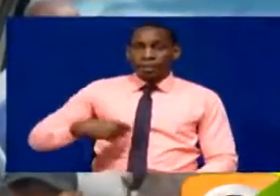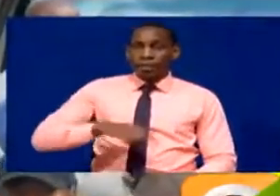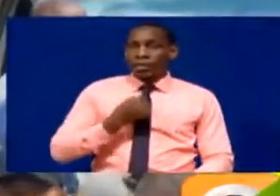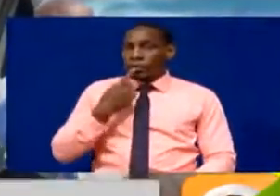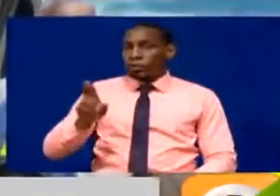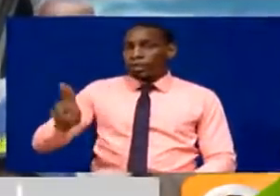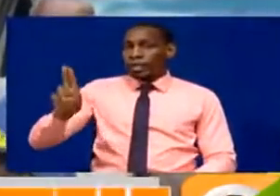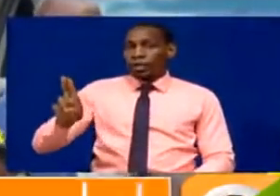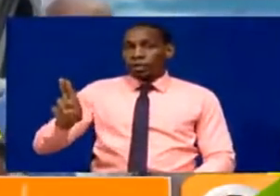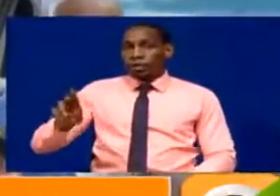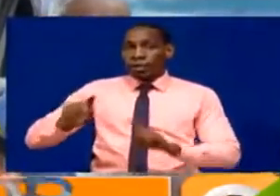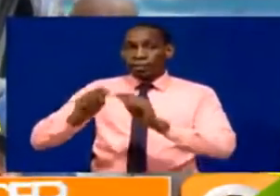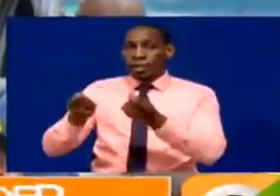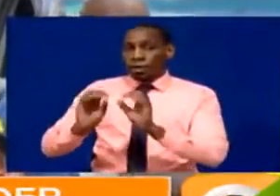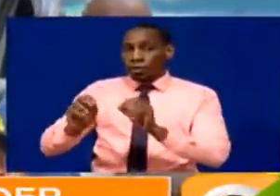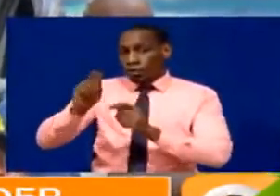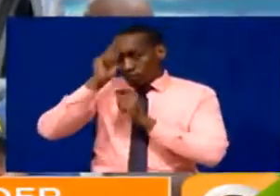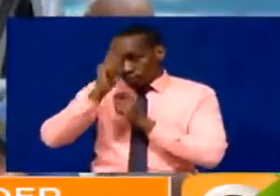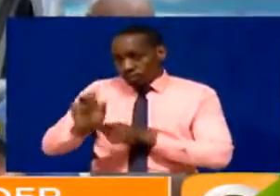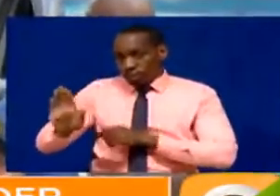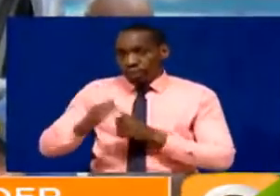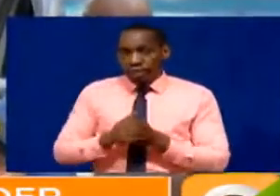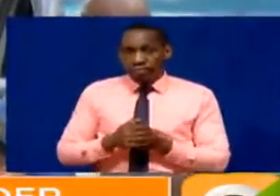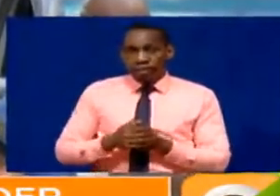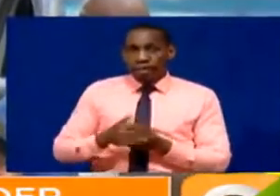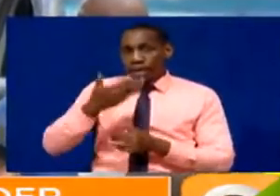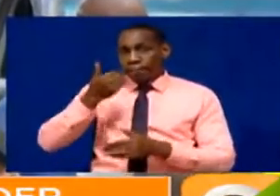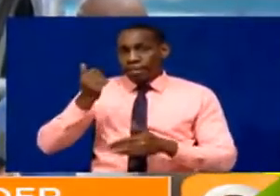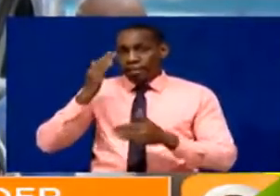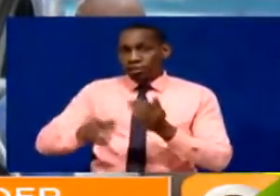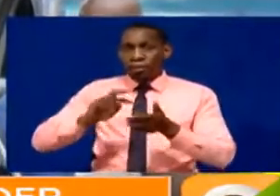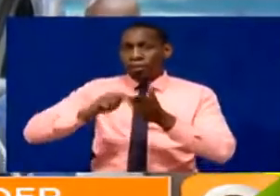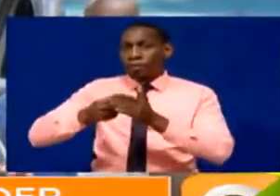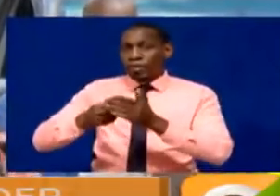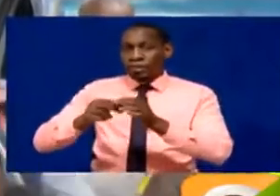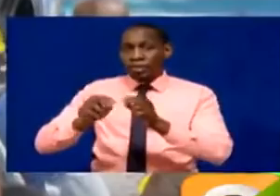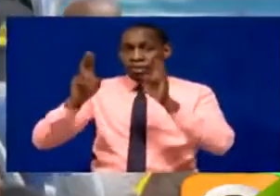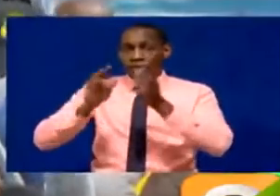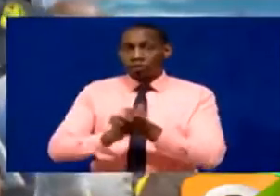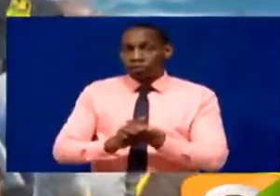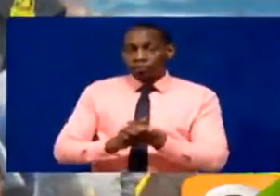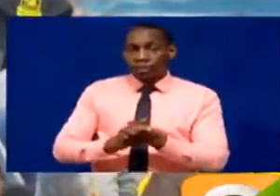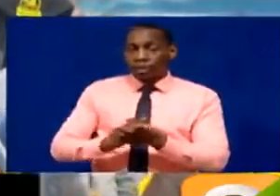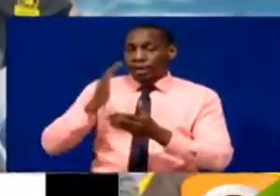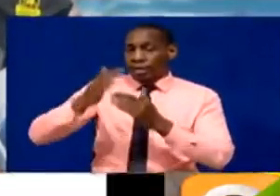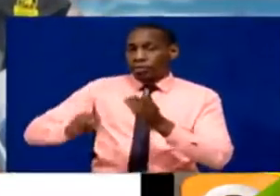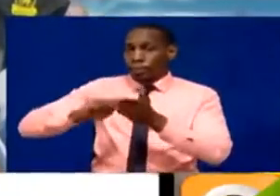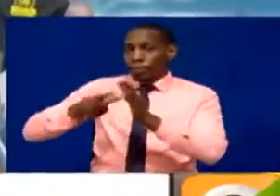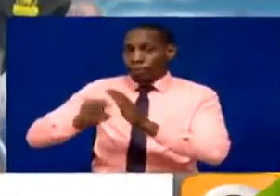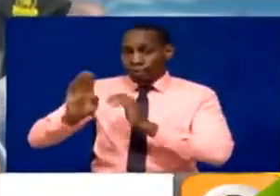Uhuru asiharibu heshima yake, legacy yake. Awachane na mambo ya muradi. Awachane na project